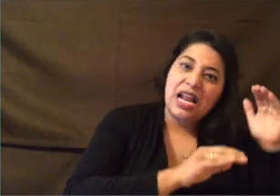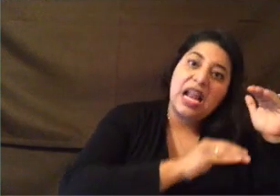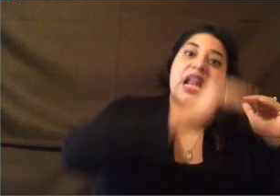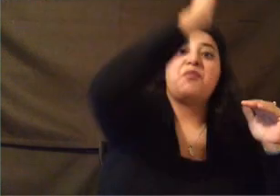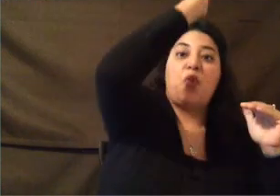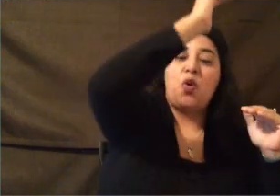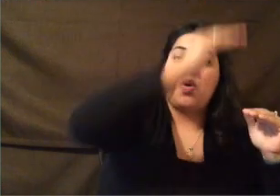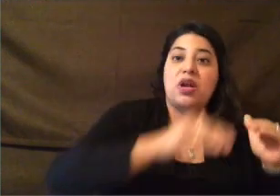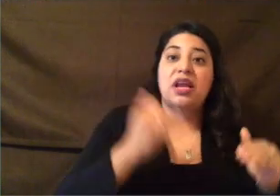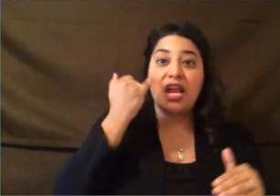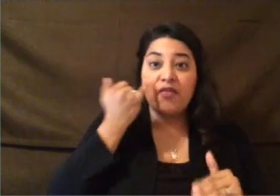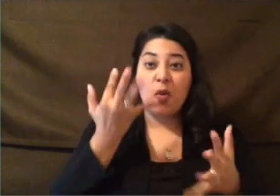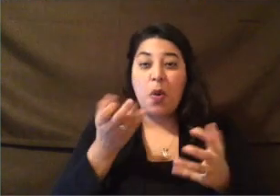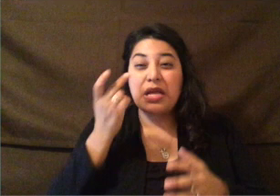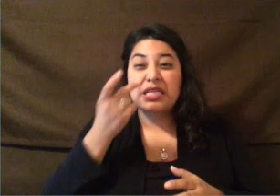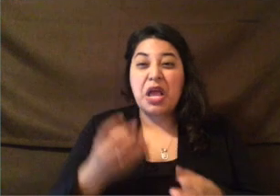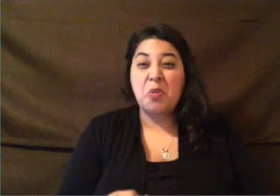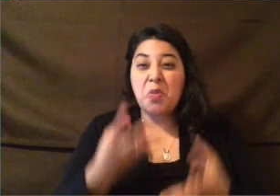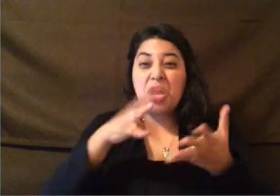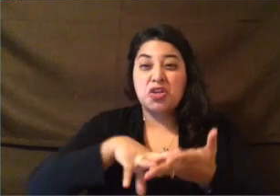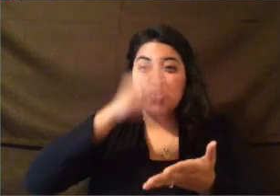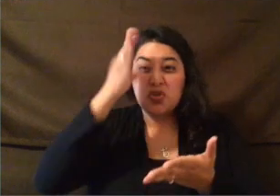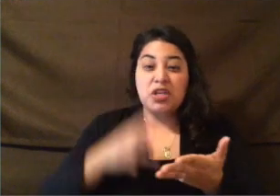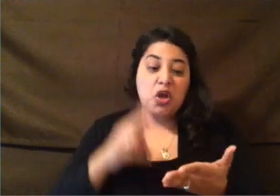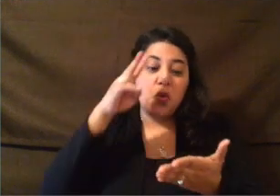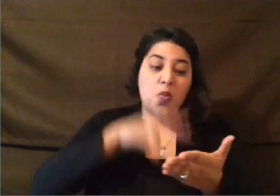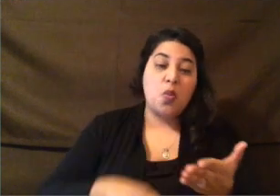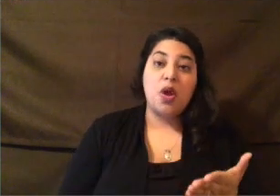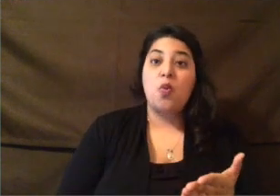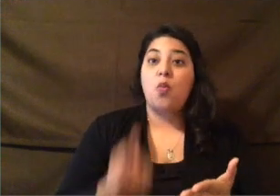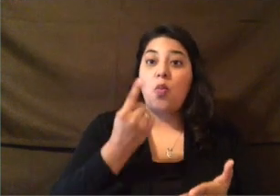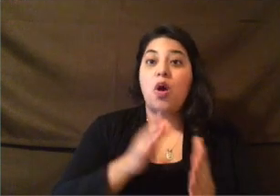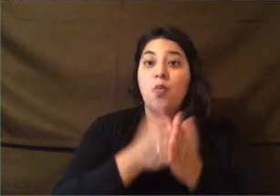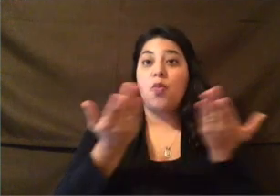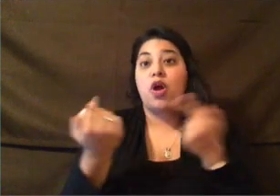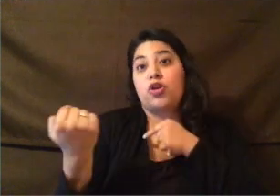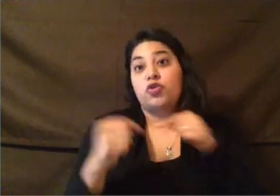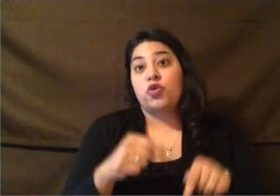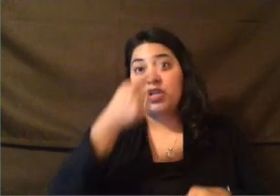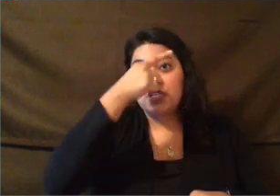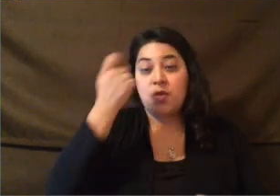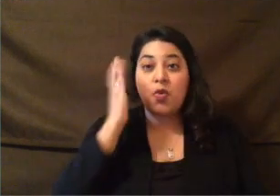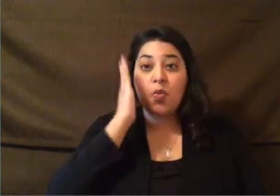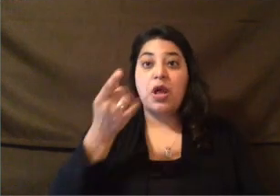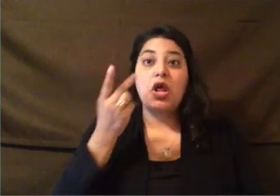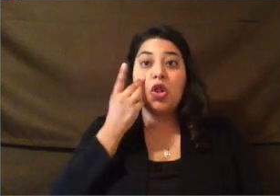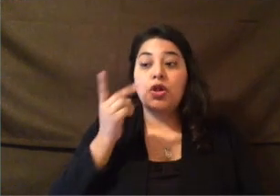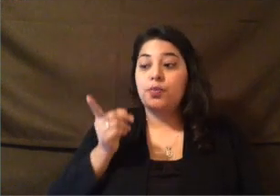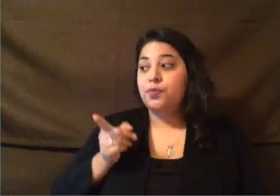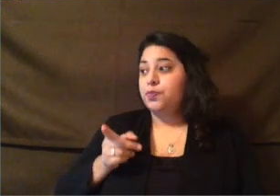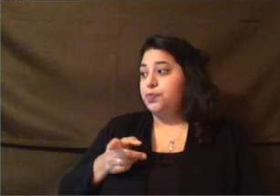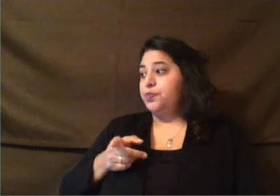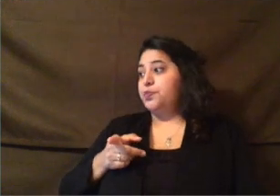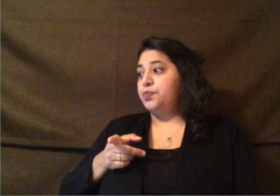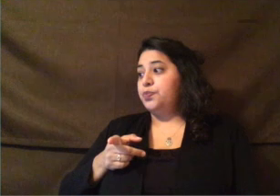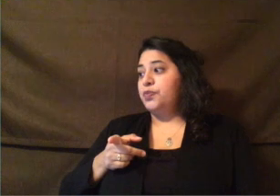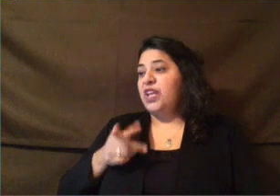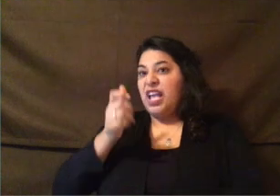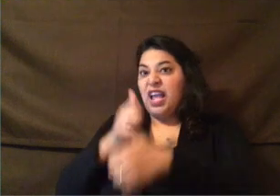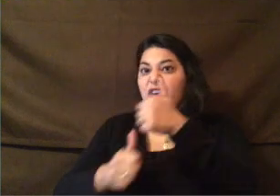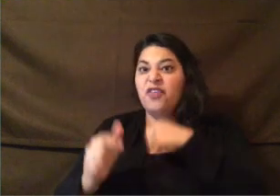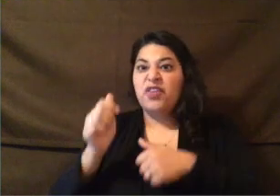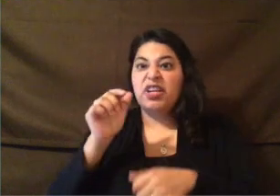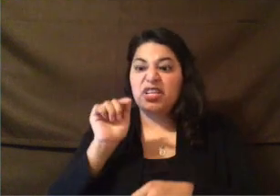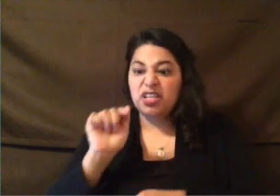goes to 9 or more. So if I'm looking to see how many students read one book over the summer, I will look at this